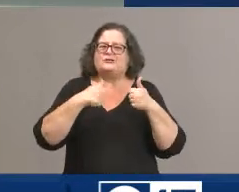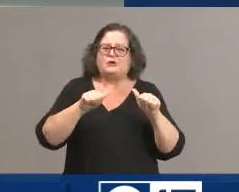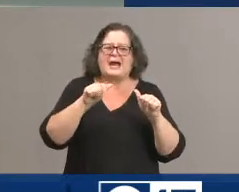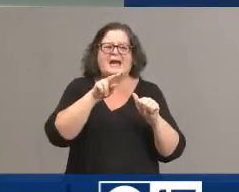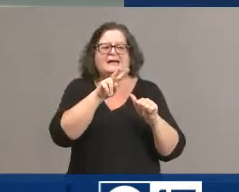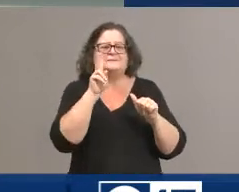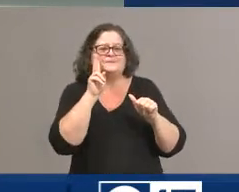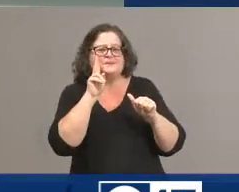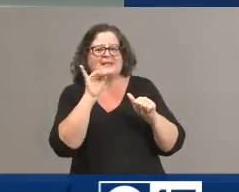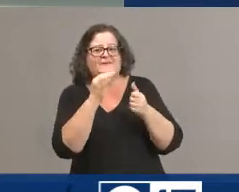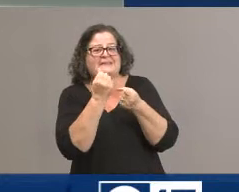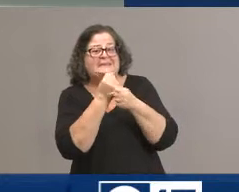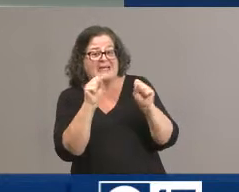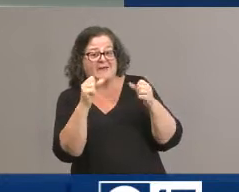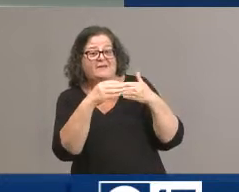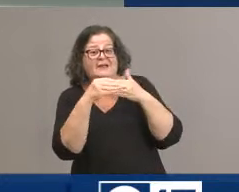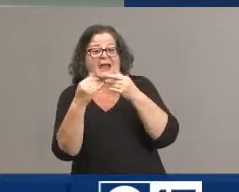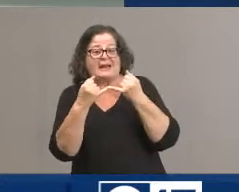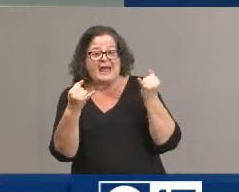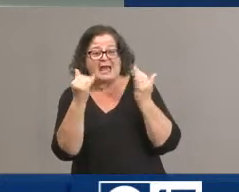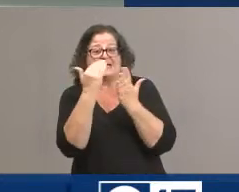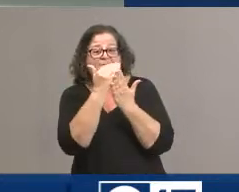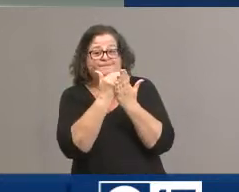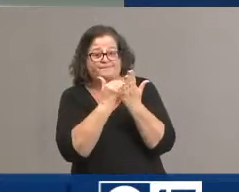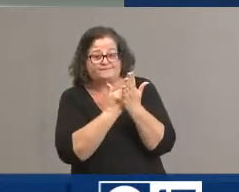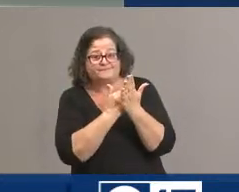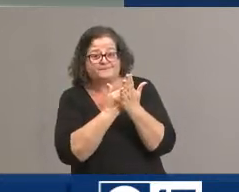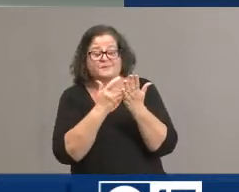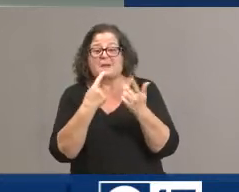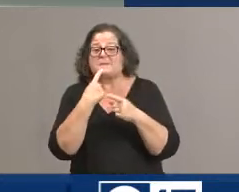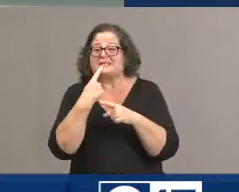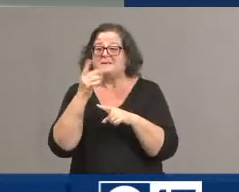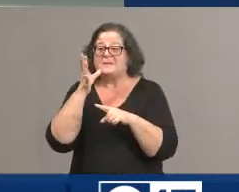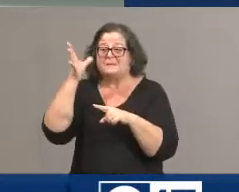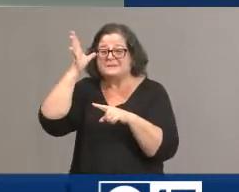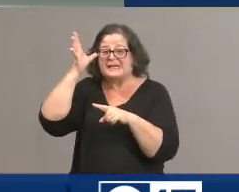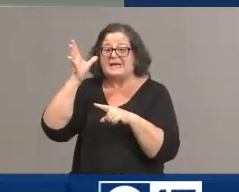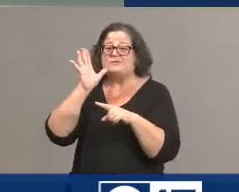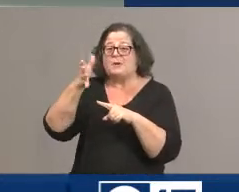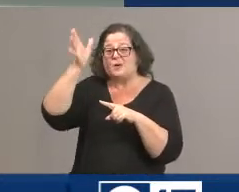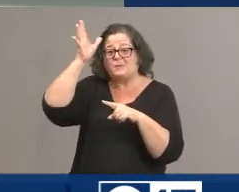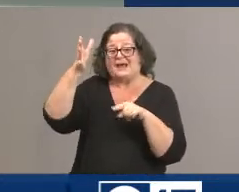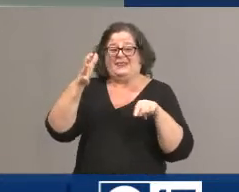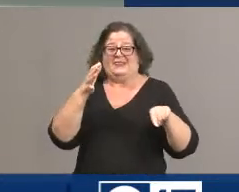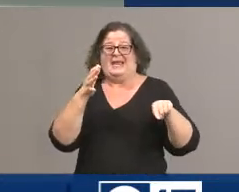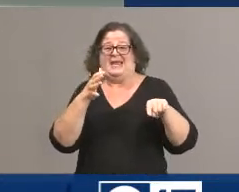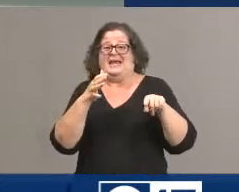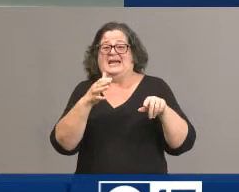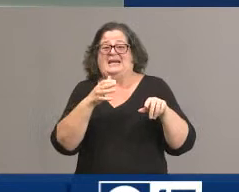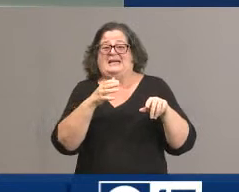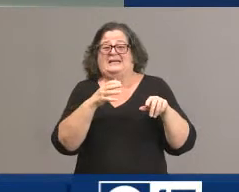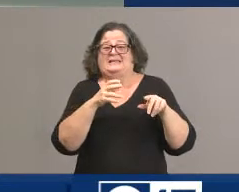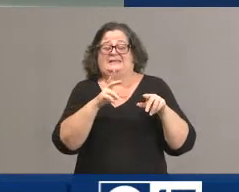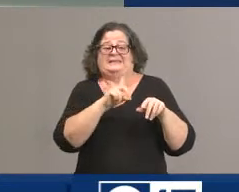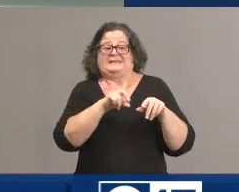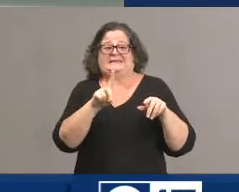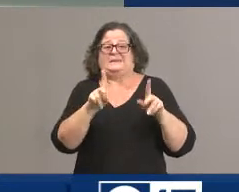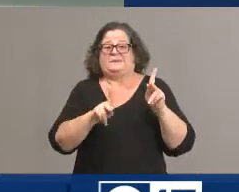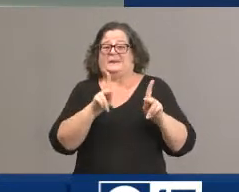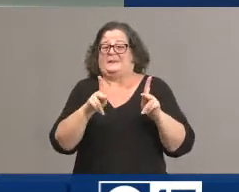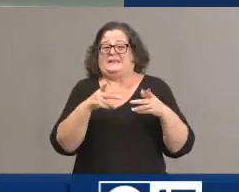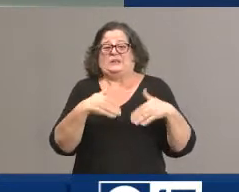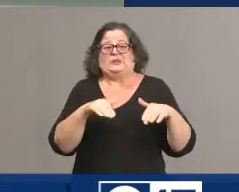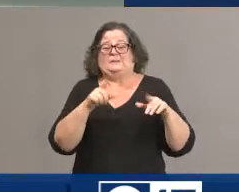or papa, we've got to bend this curve the other way. We've got to slow this spread. In the